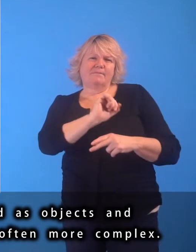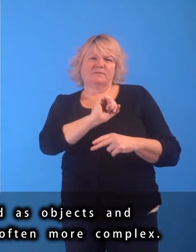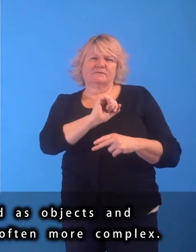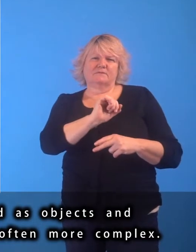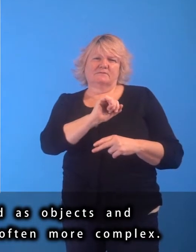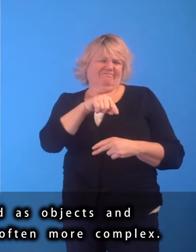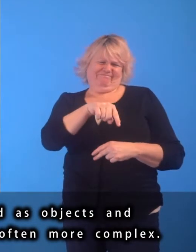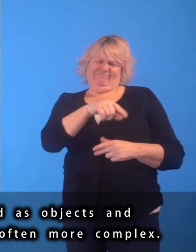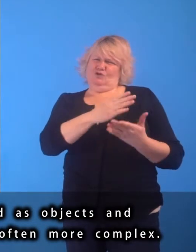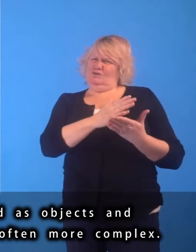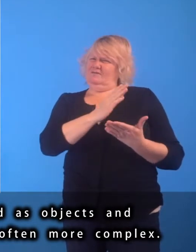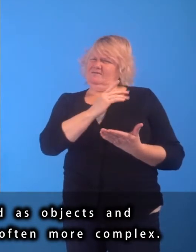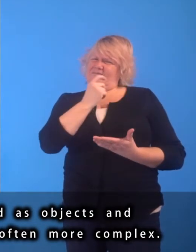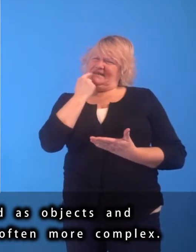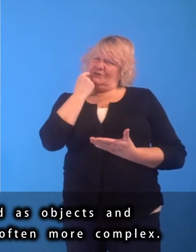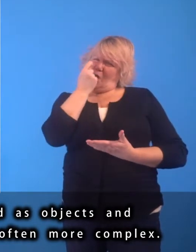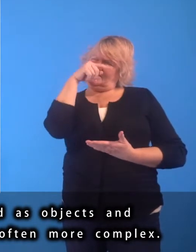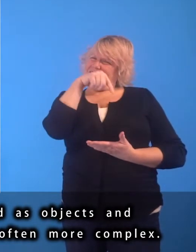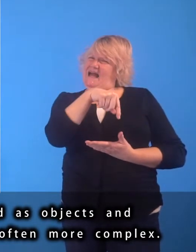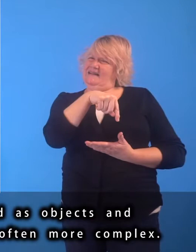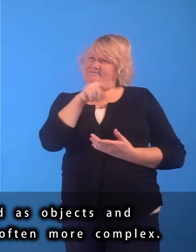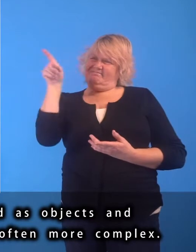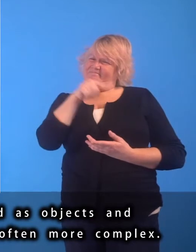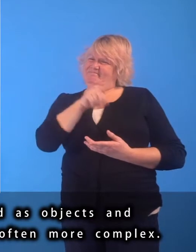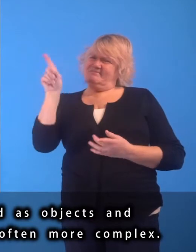or types, is often more complex.